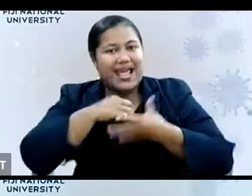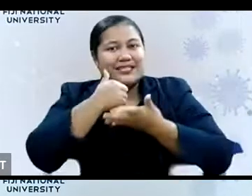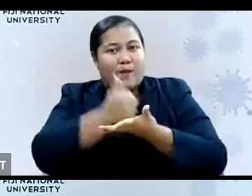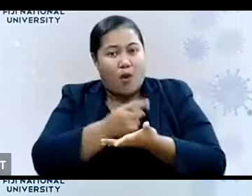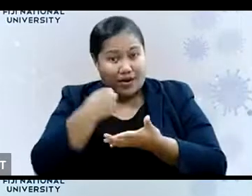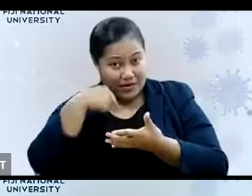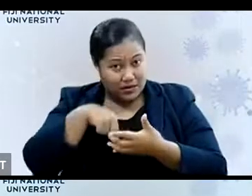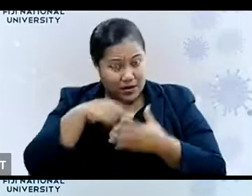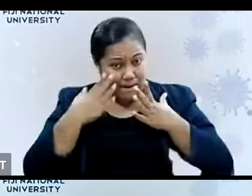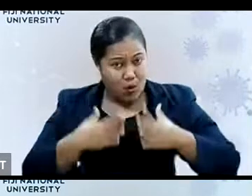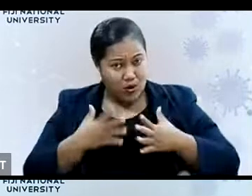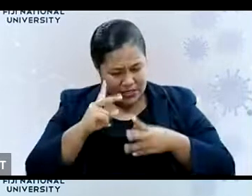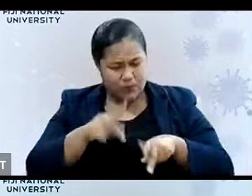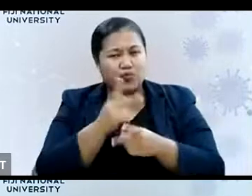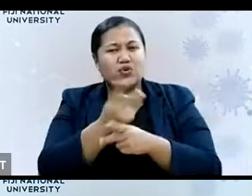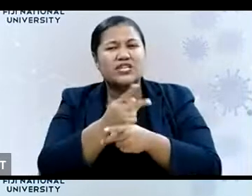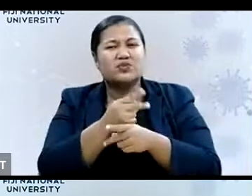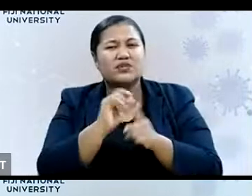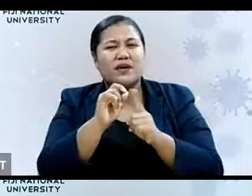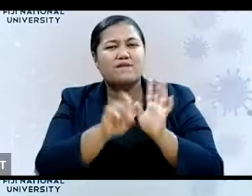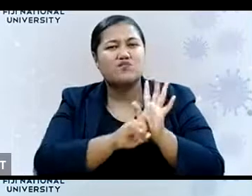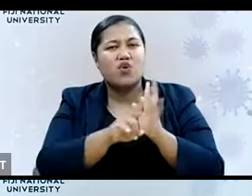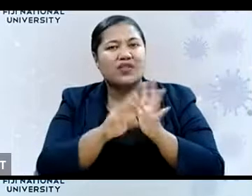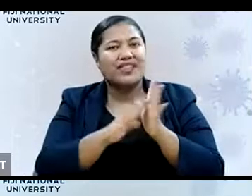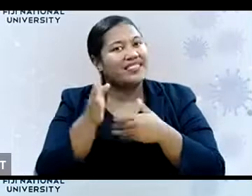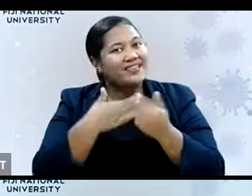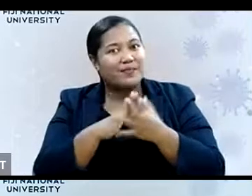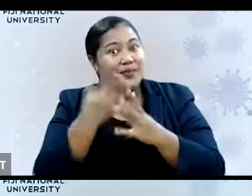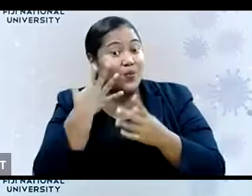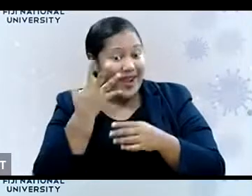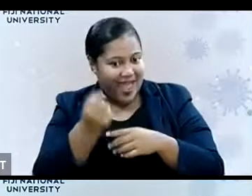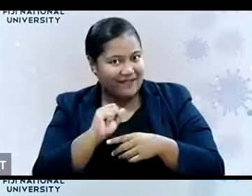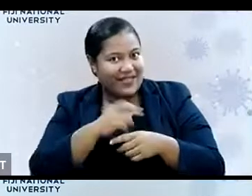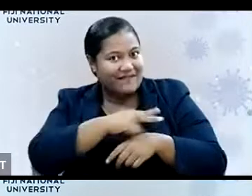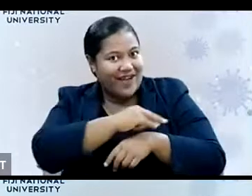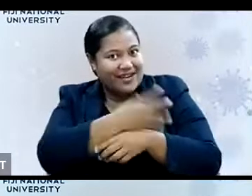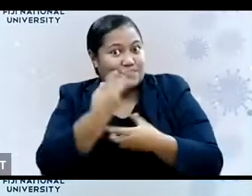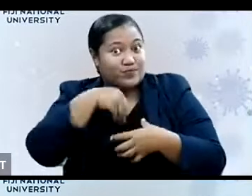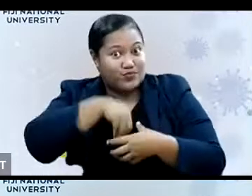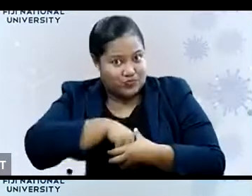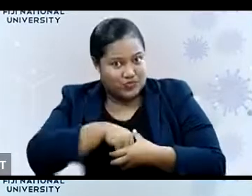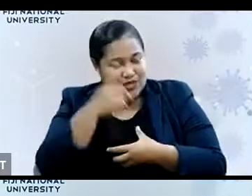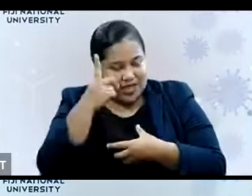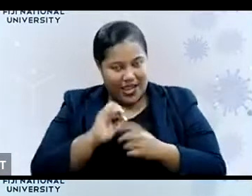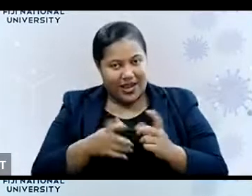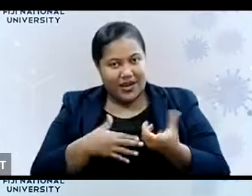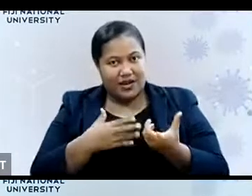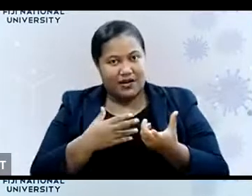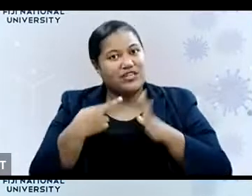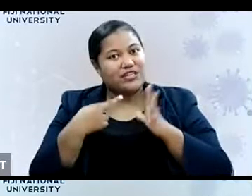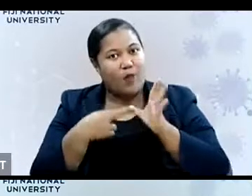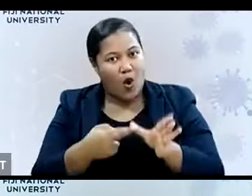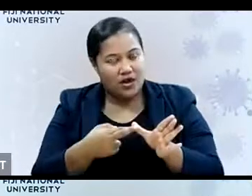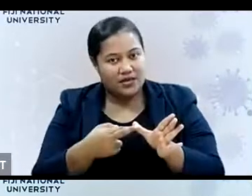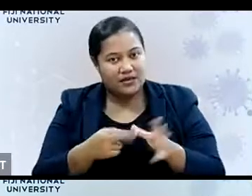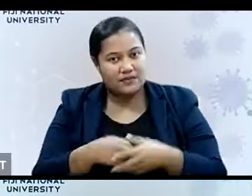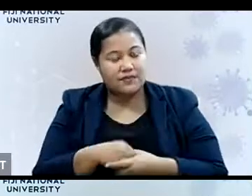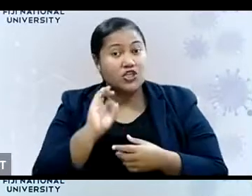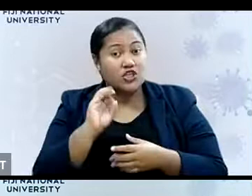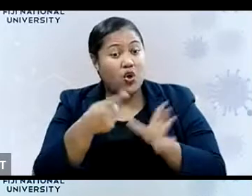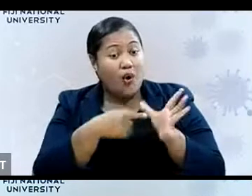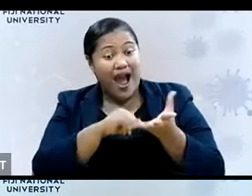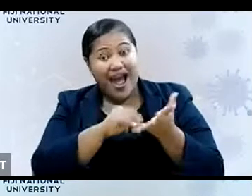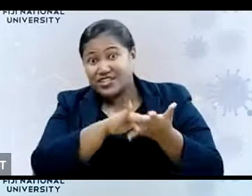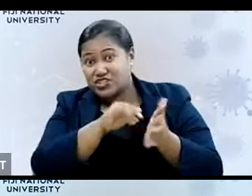protein, the spike protein from the virus, which then the body responds and produces antibody to. The AstraZeneca